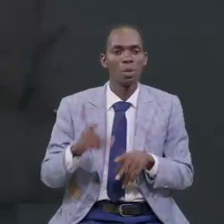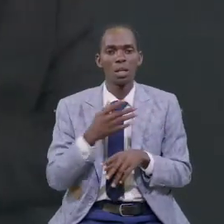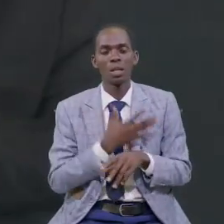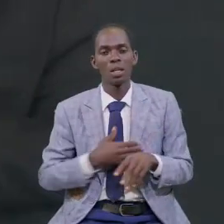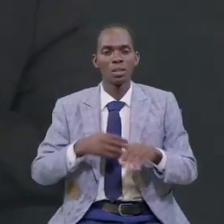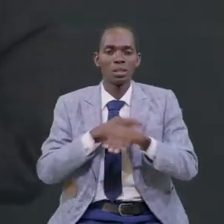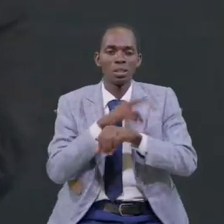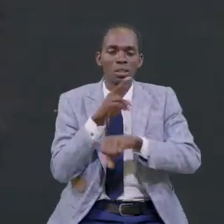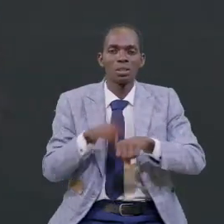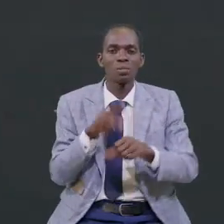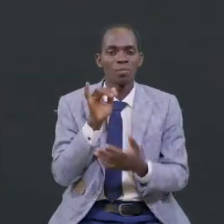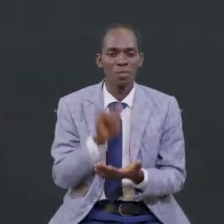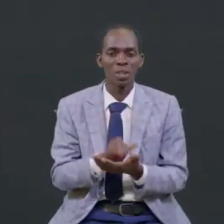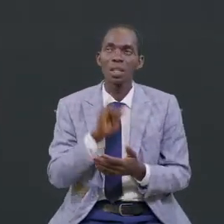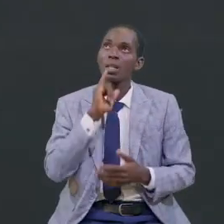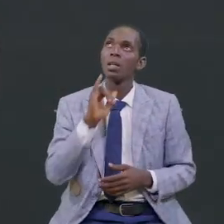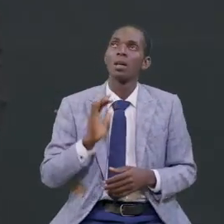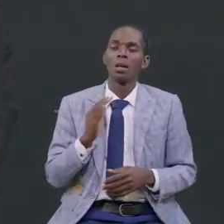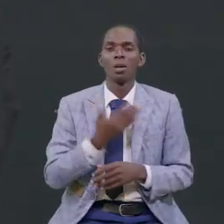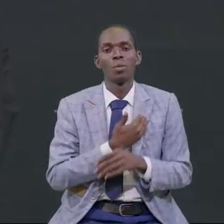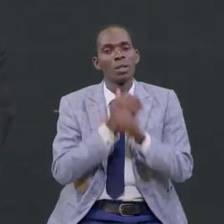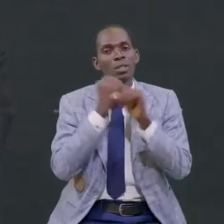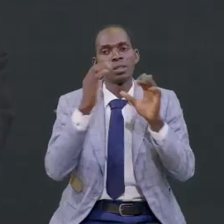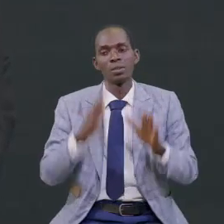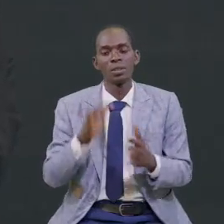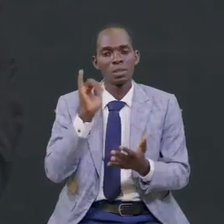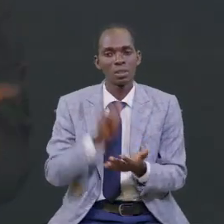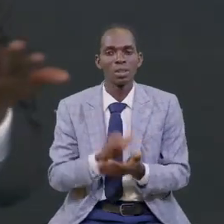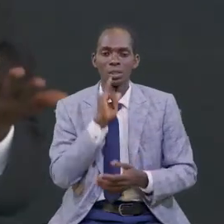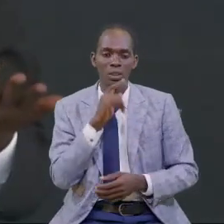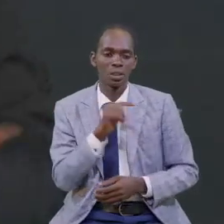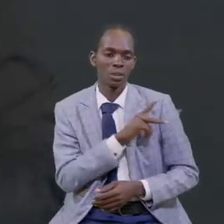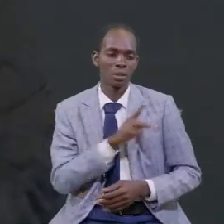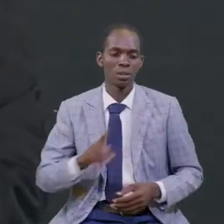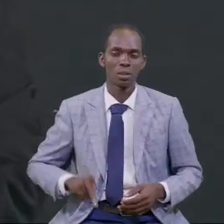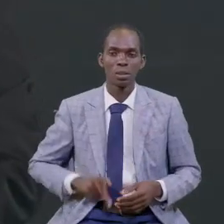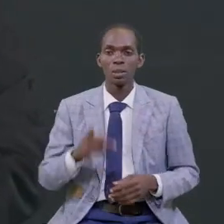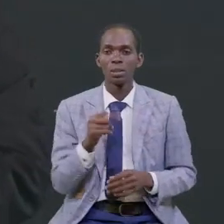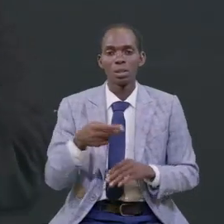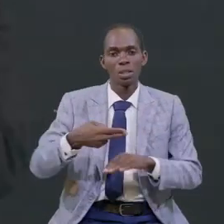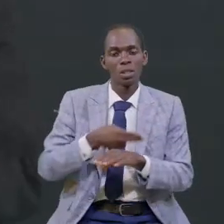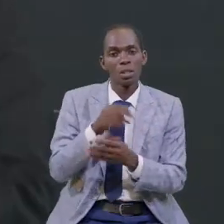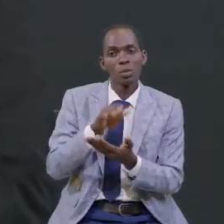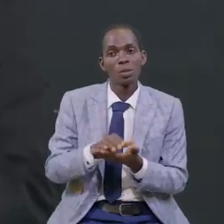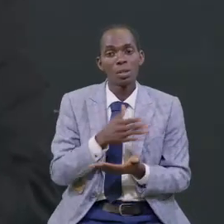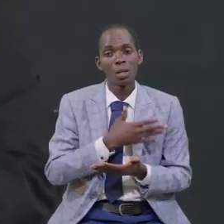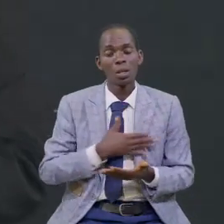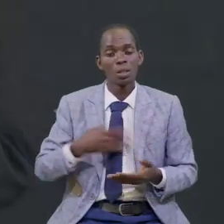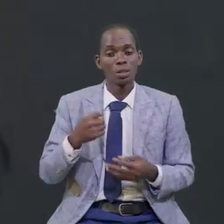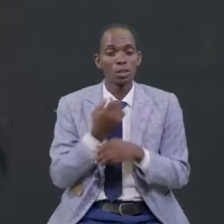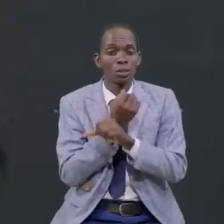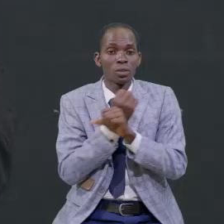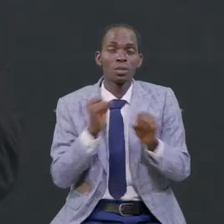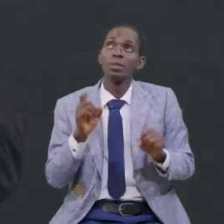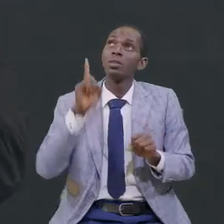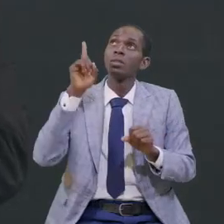our Savior. That's the King. That the Lamb and the salvation he has given